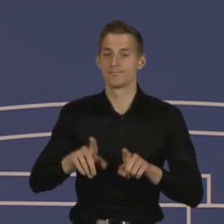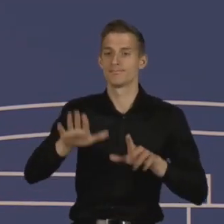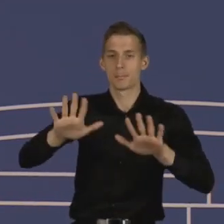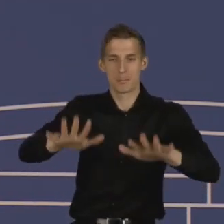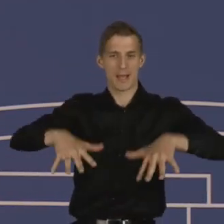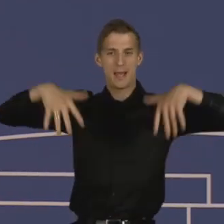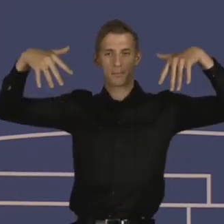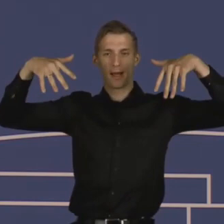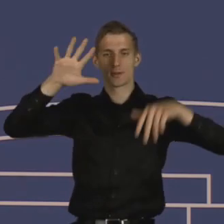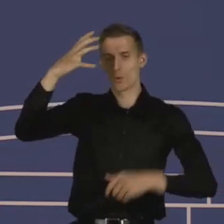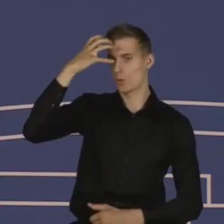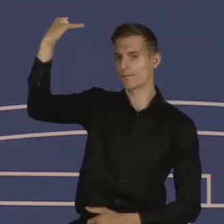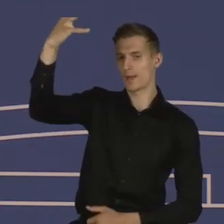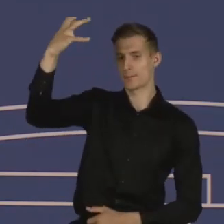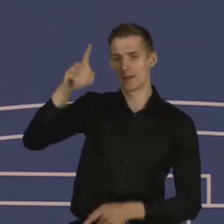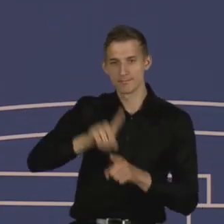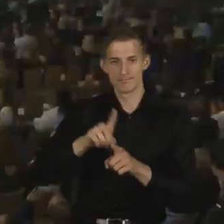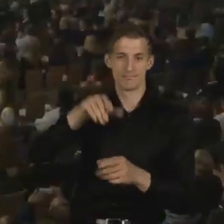representatives.